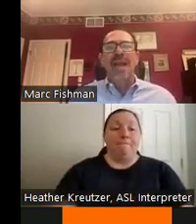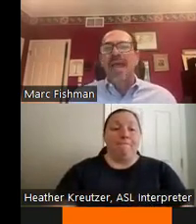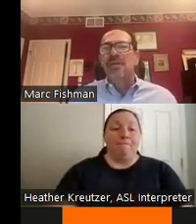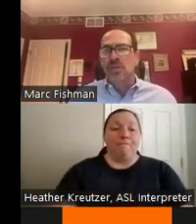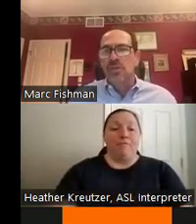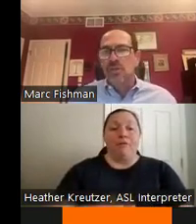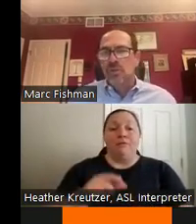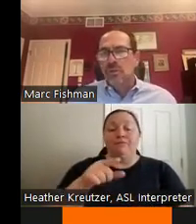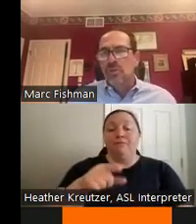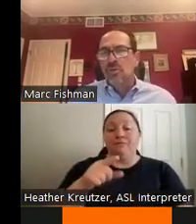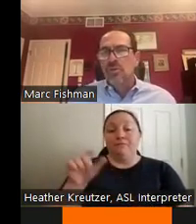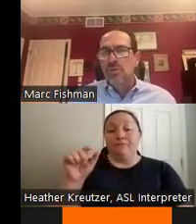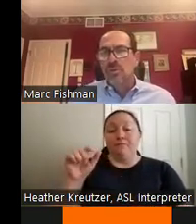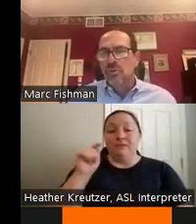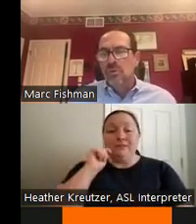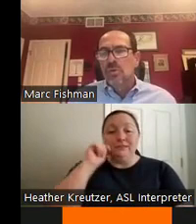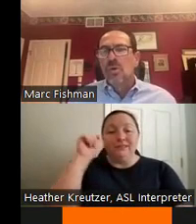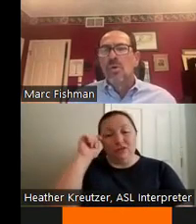This is adolescents.